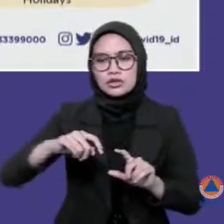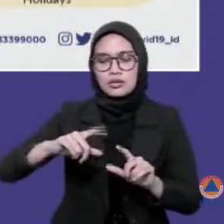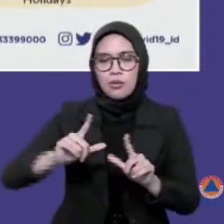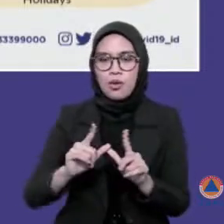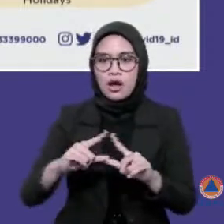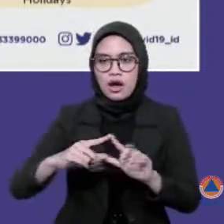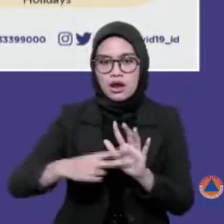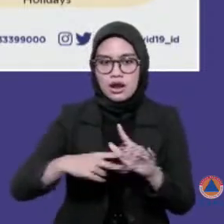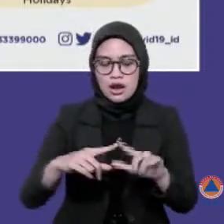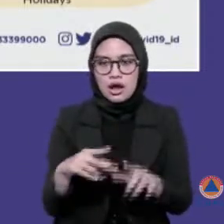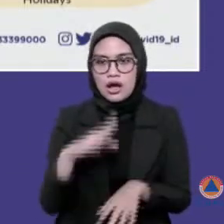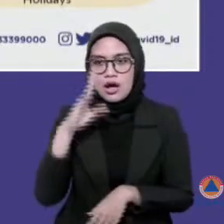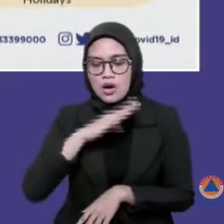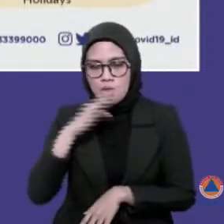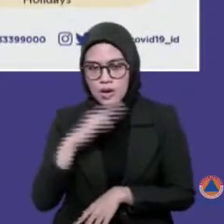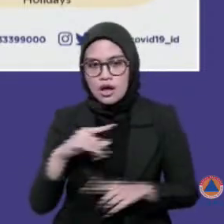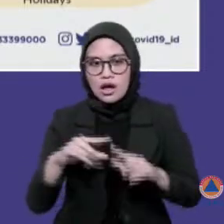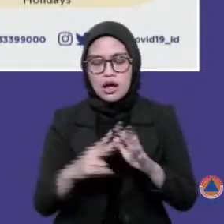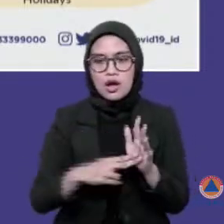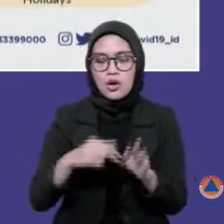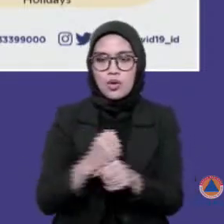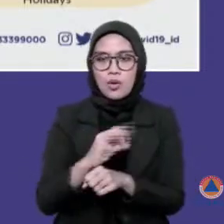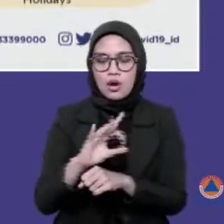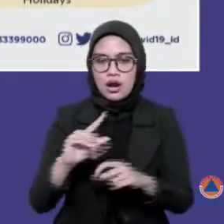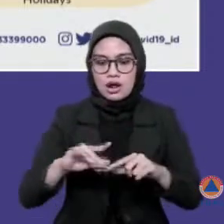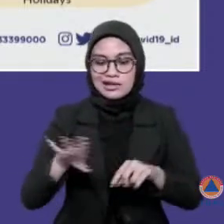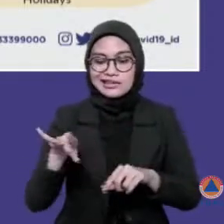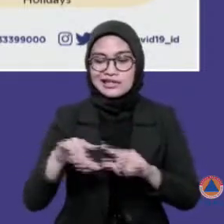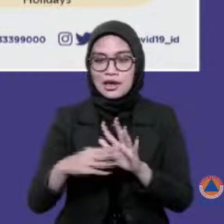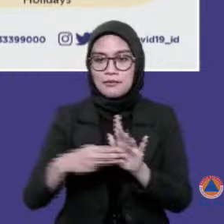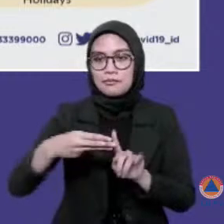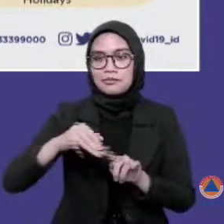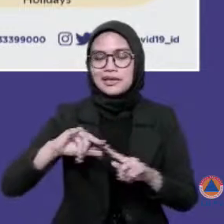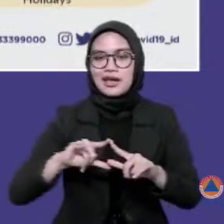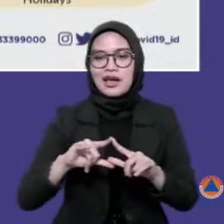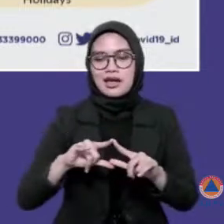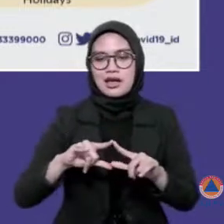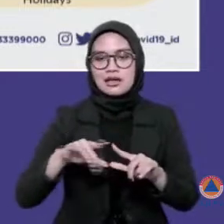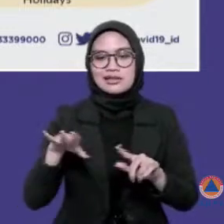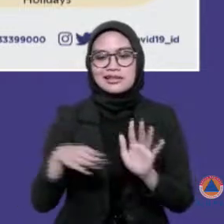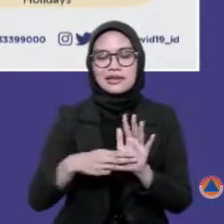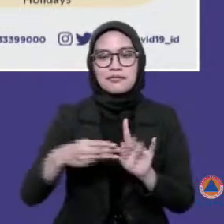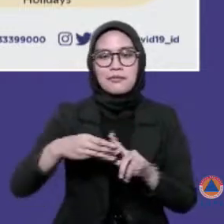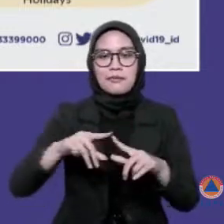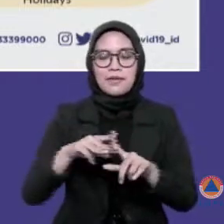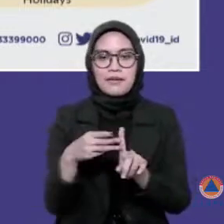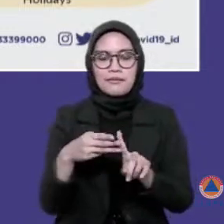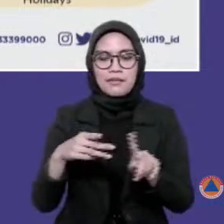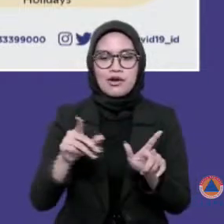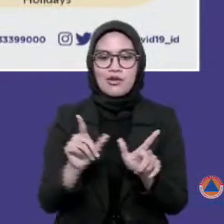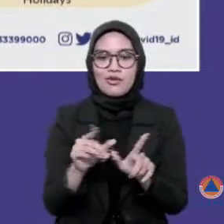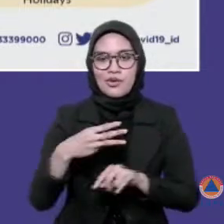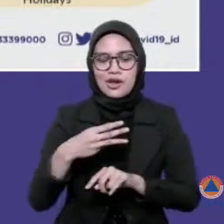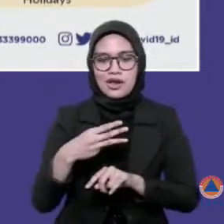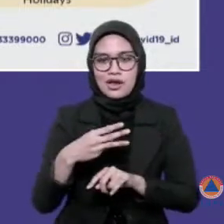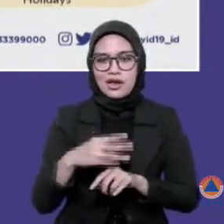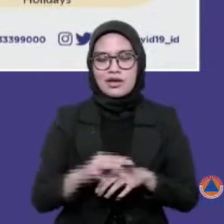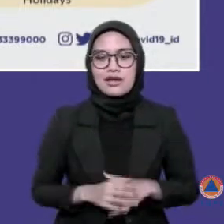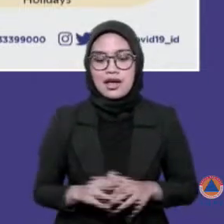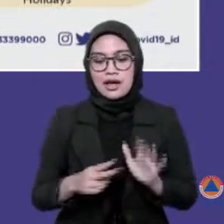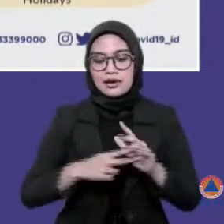Hong Kong, as well as Angola, Zambia, Zimbabwe, Malawi, Mozambique,